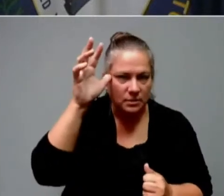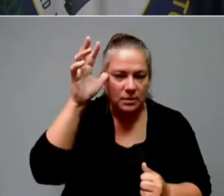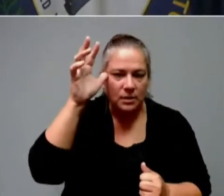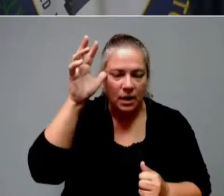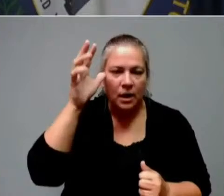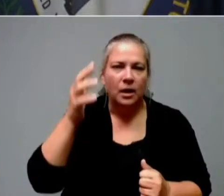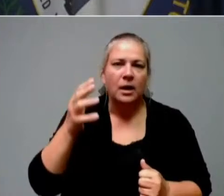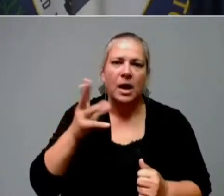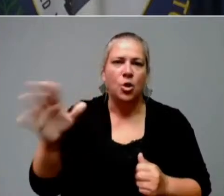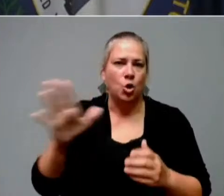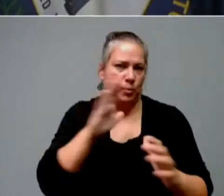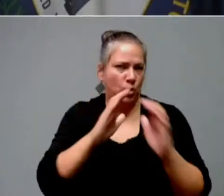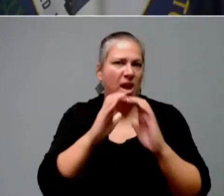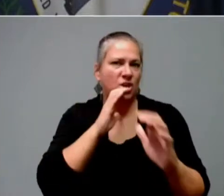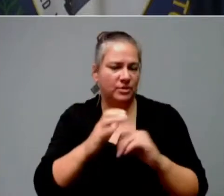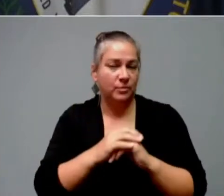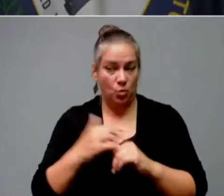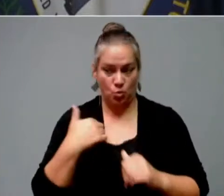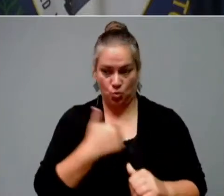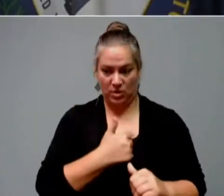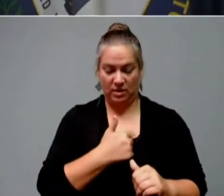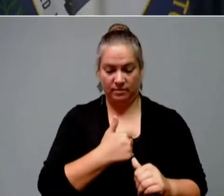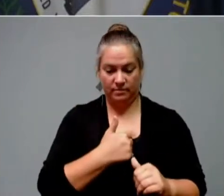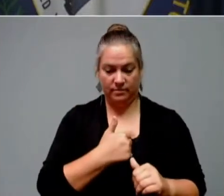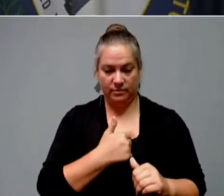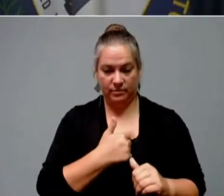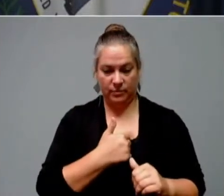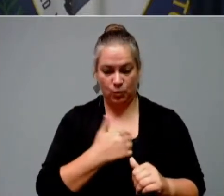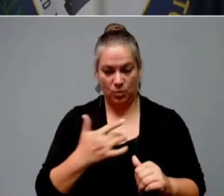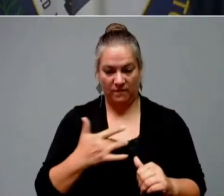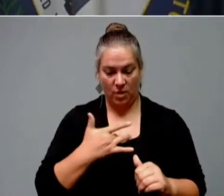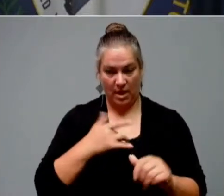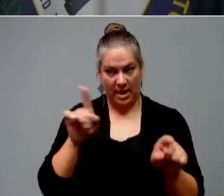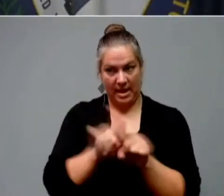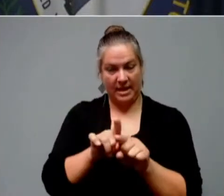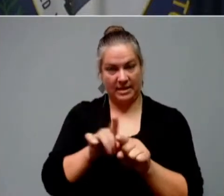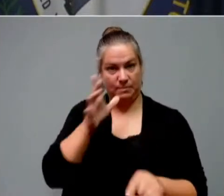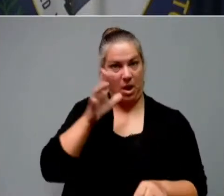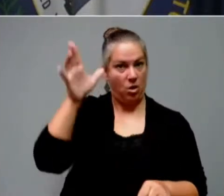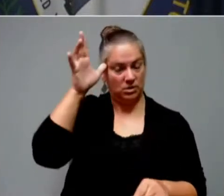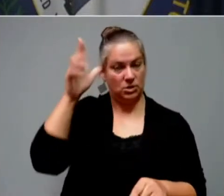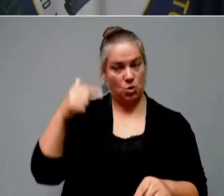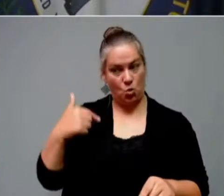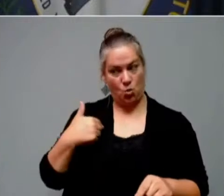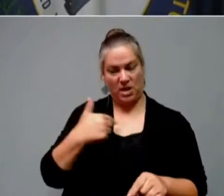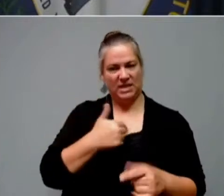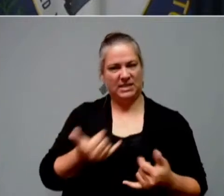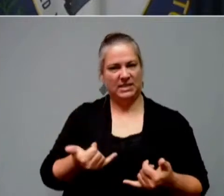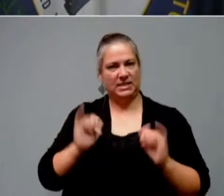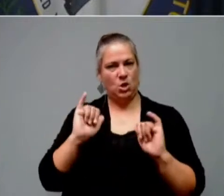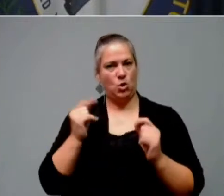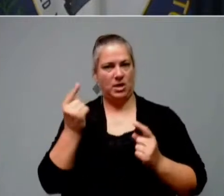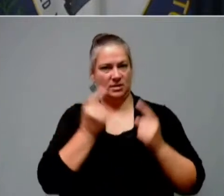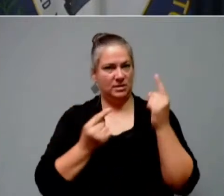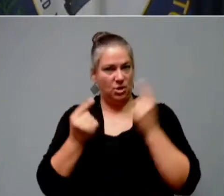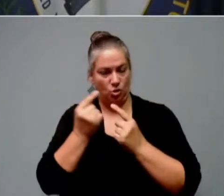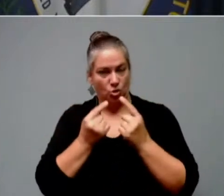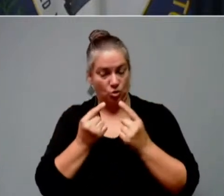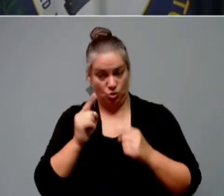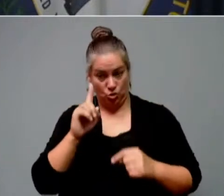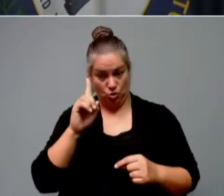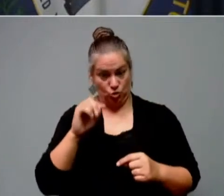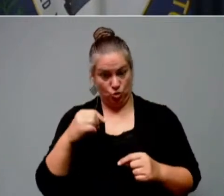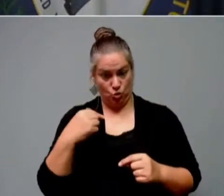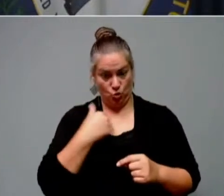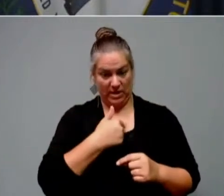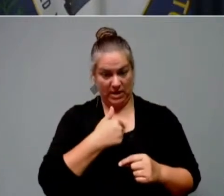their communication, and we feel that as parents. We are still considering whether or not we need to revive